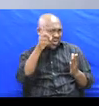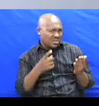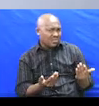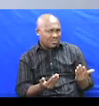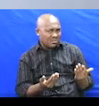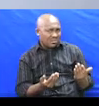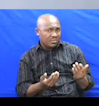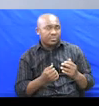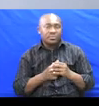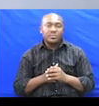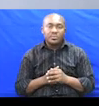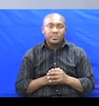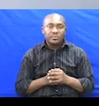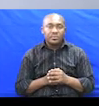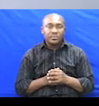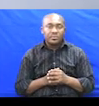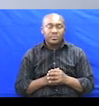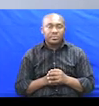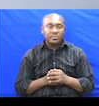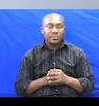meaning of colonial economy,